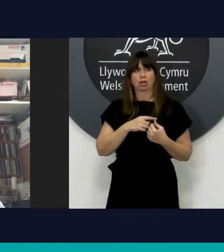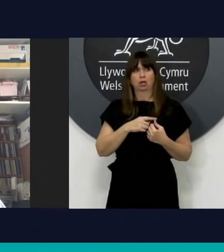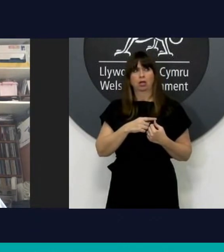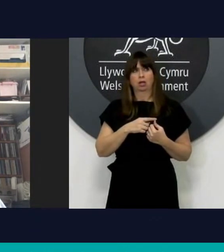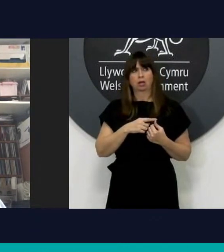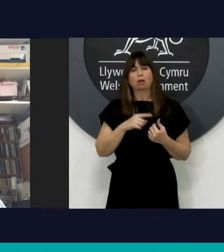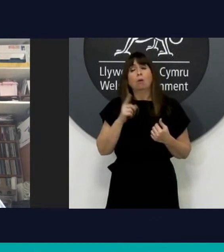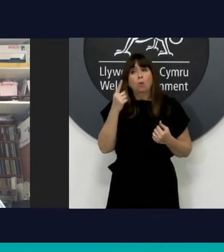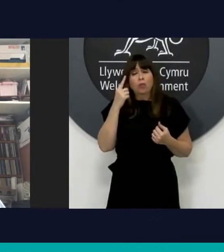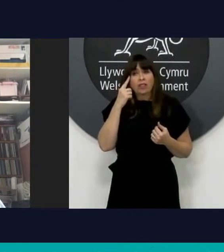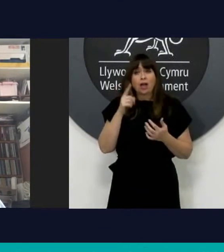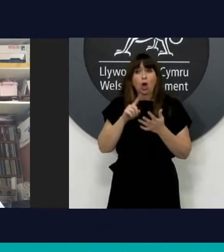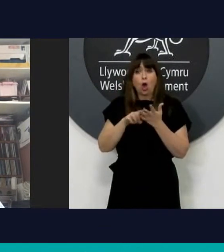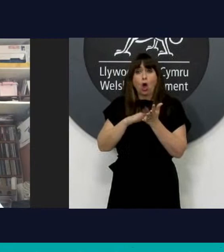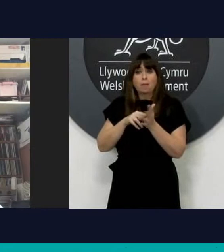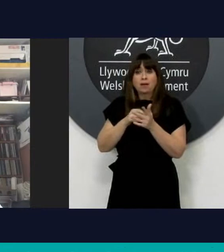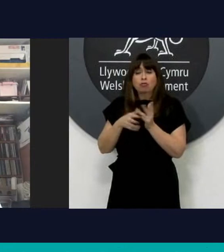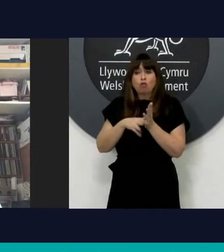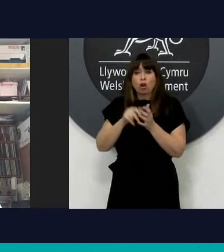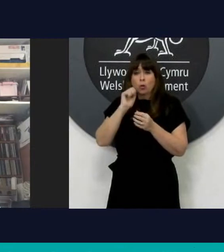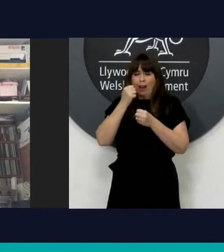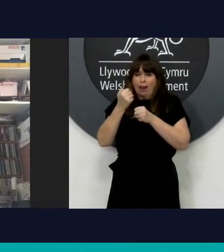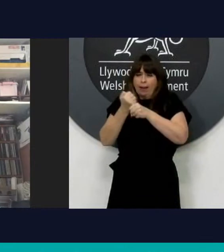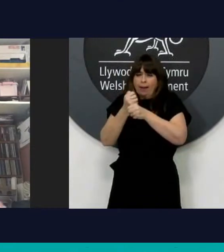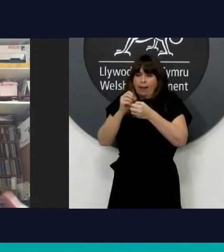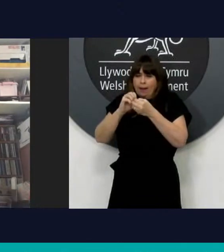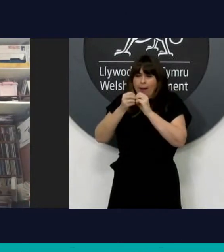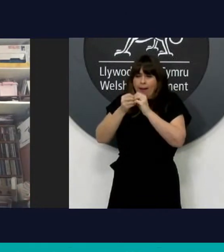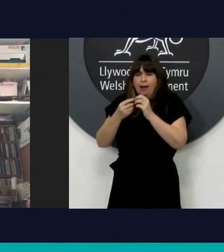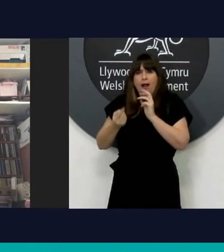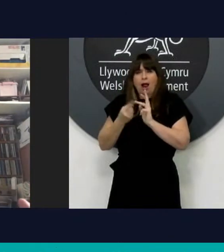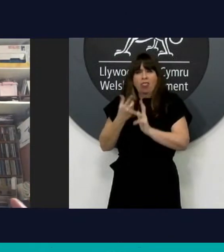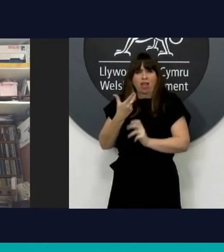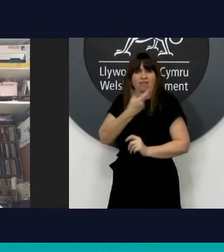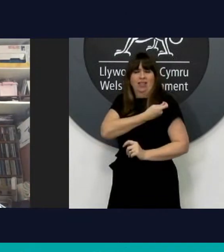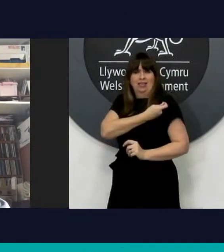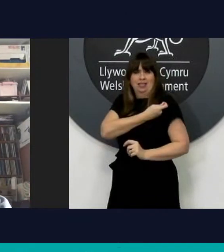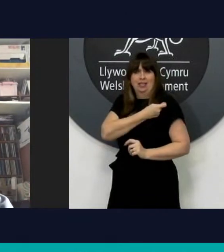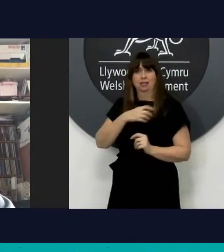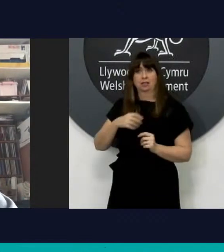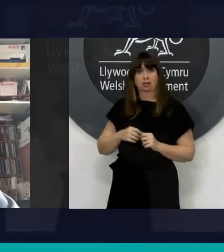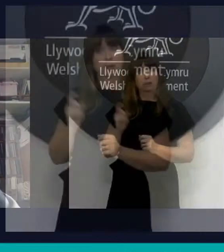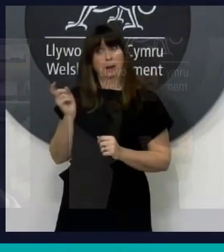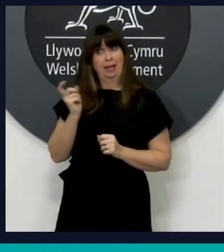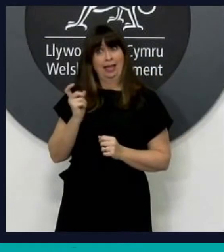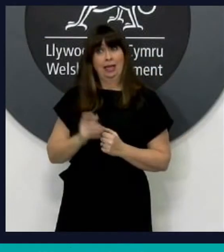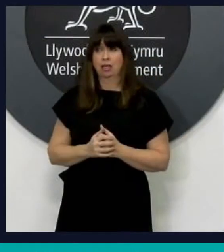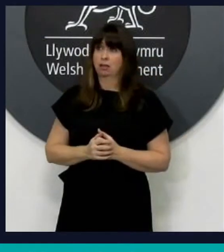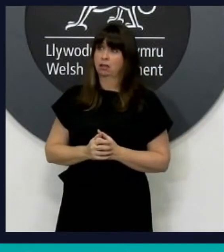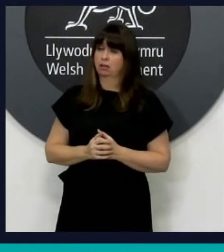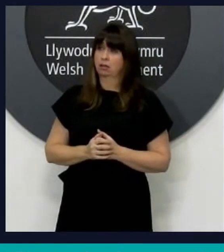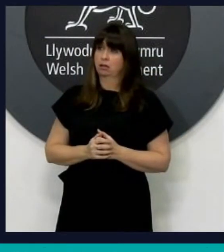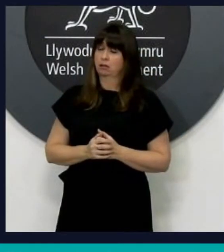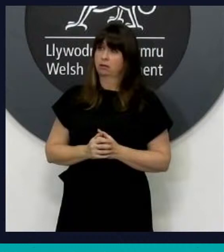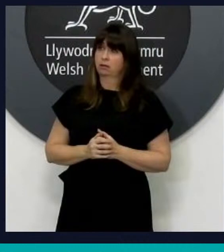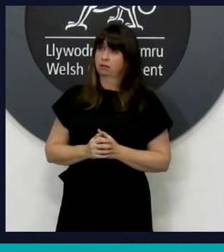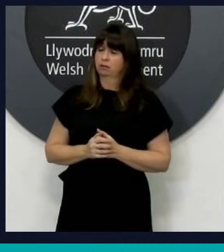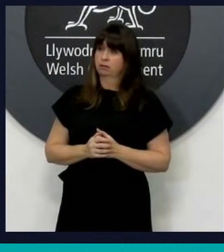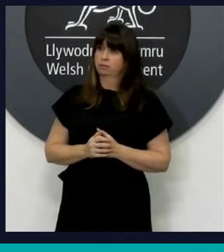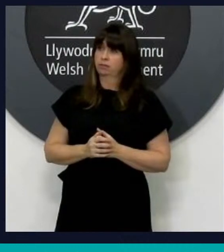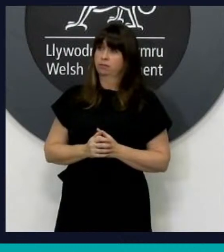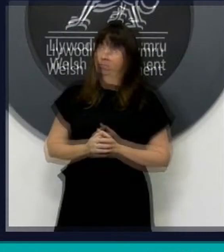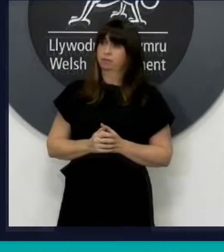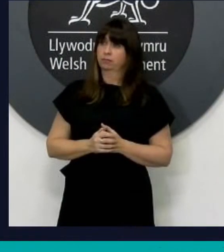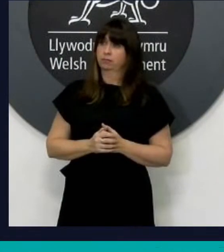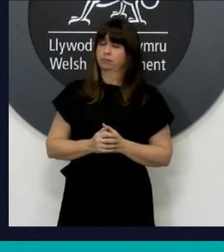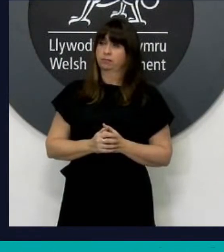words, for Omicron and another for other variants? So we have